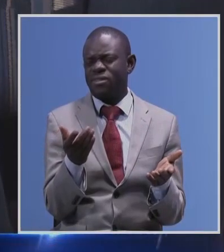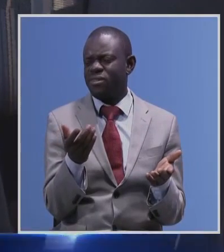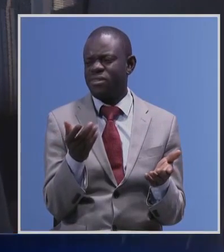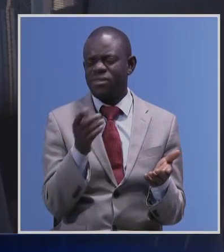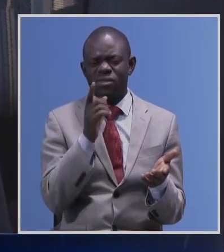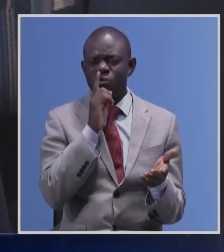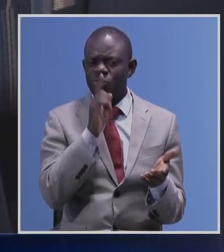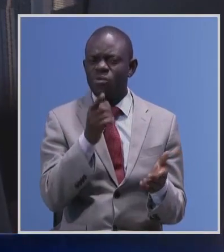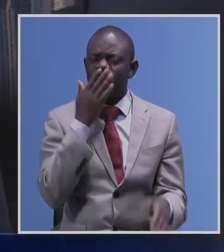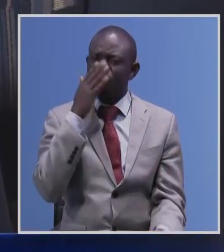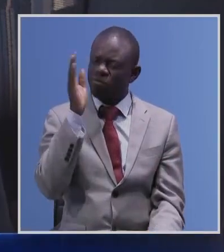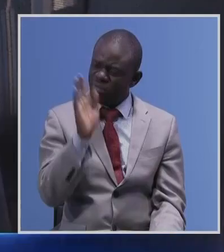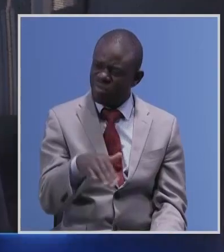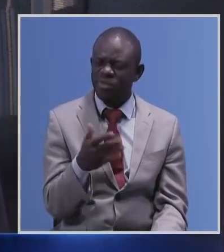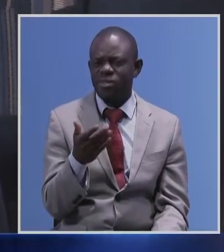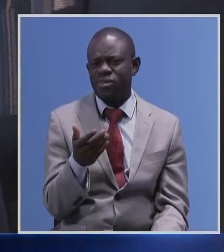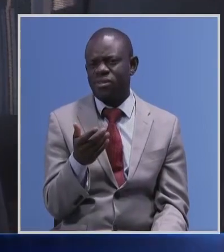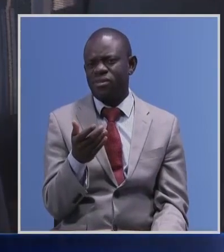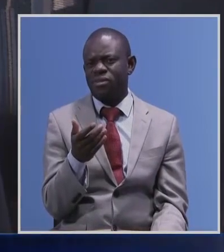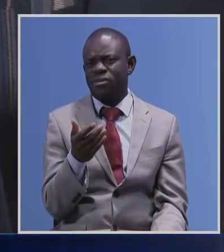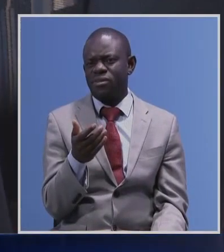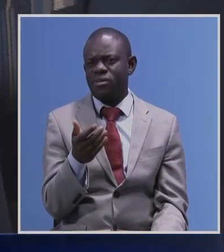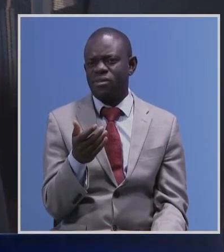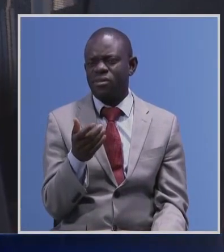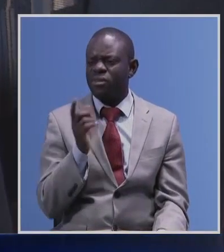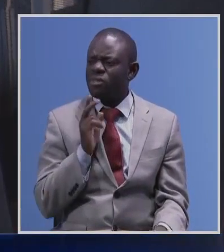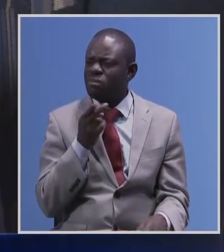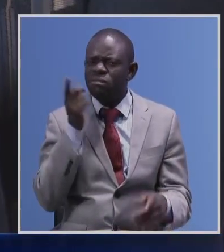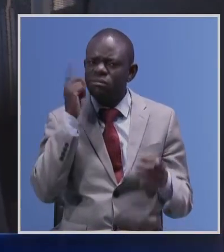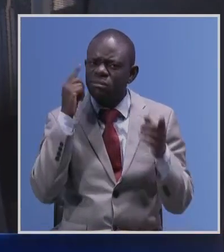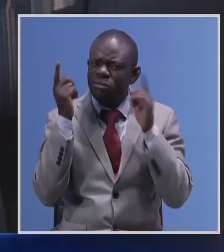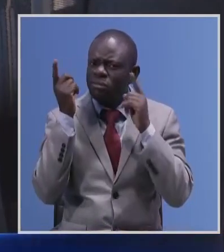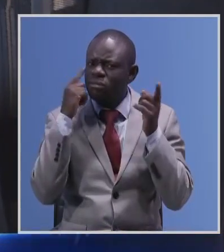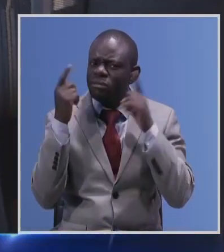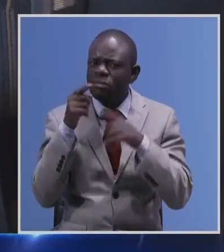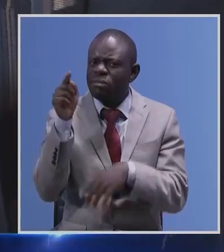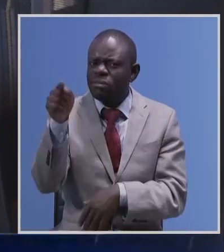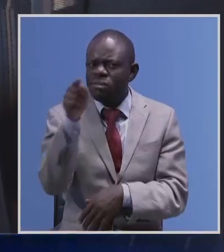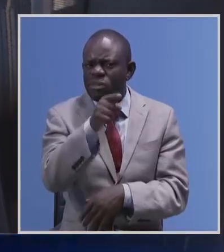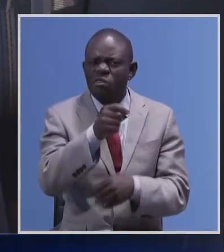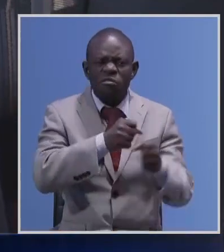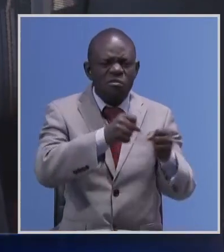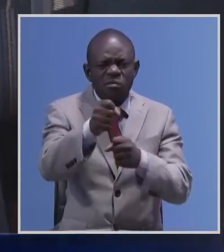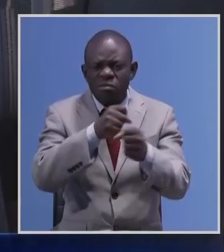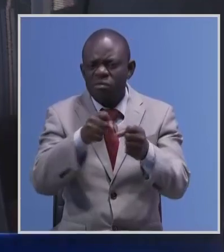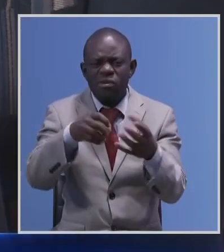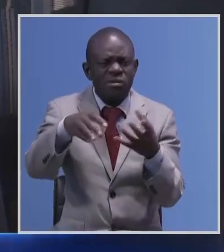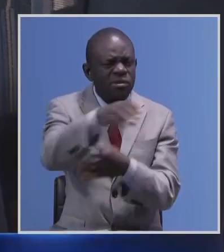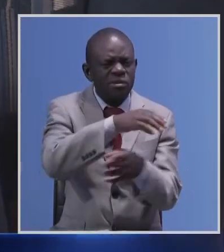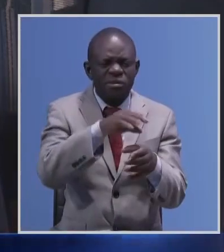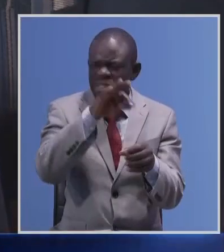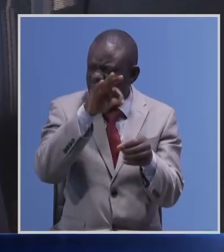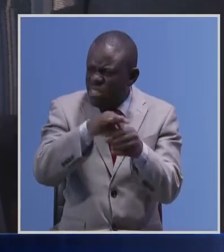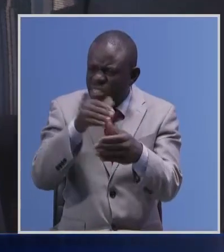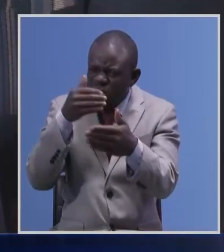are receiving this information about violence, which seems to be accelerating as the days are going nearer